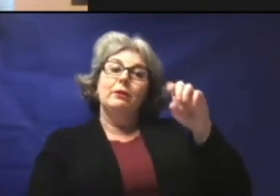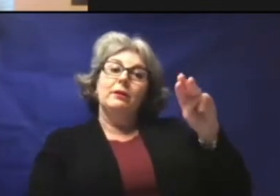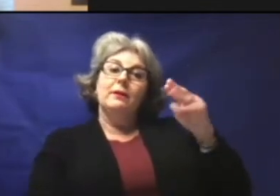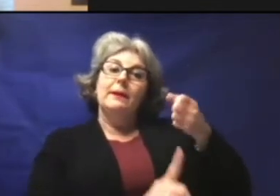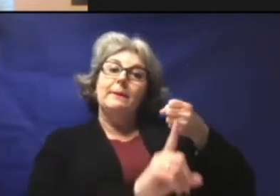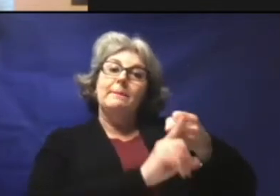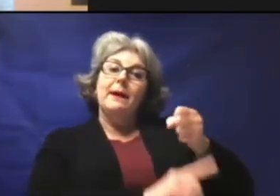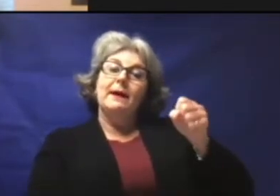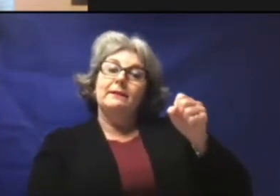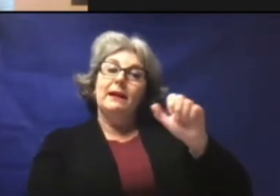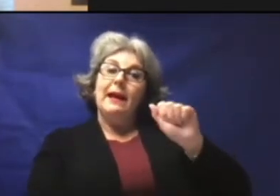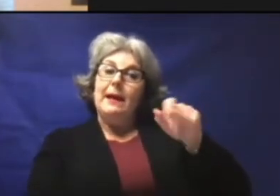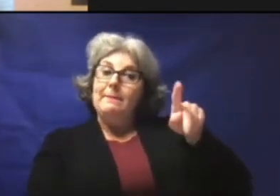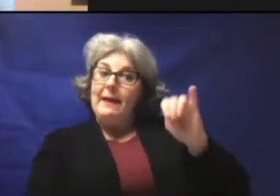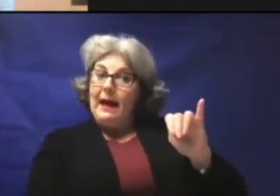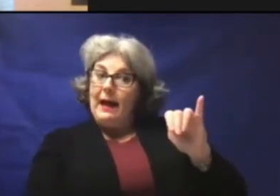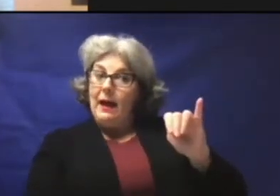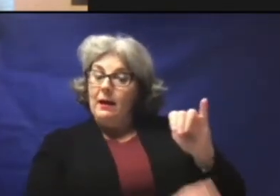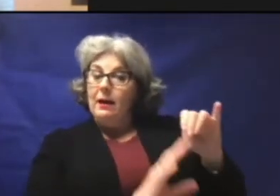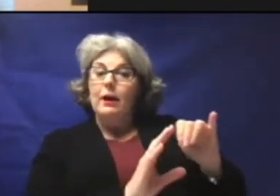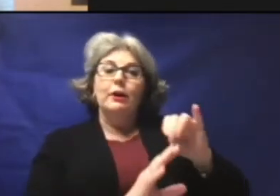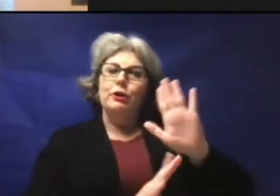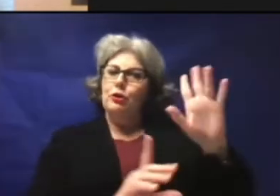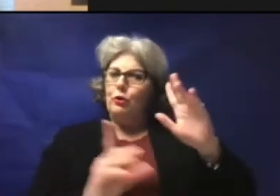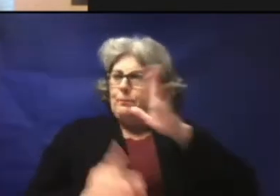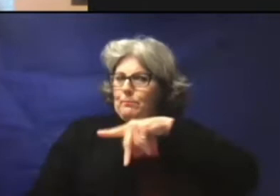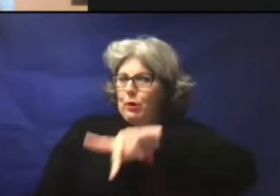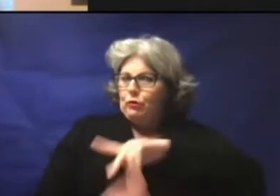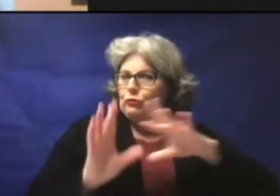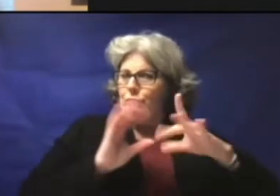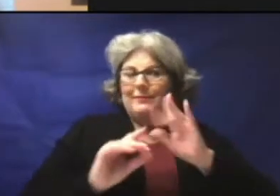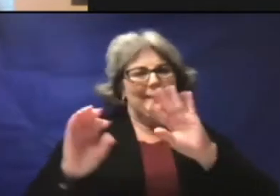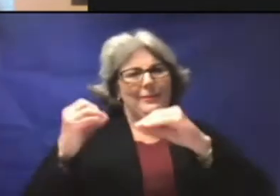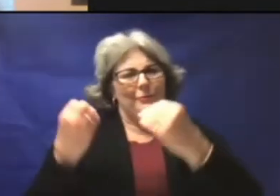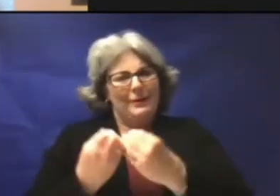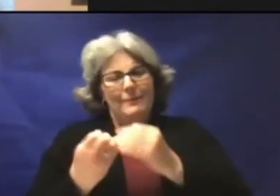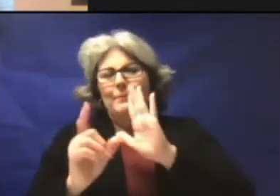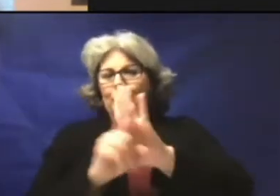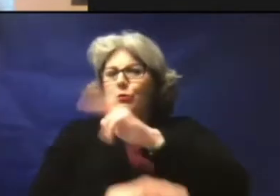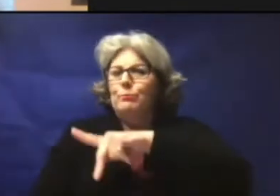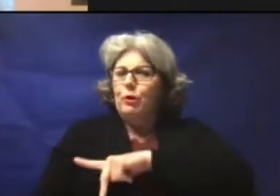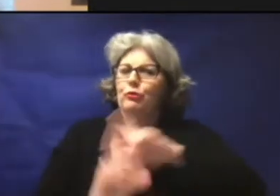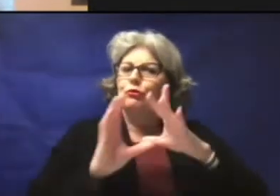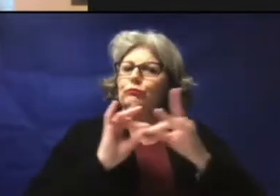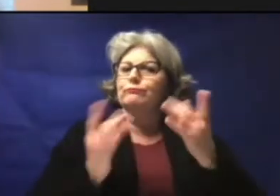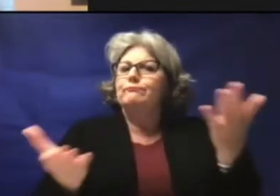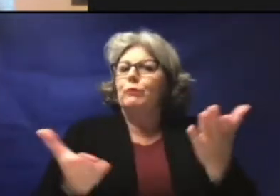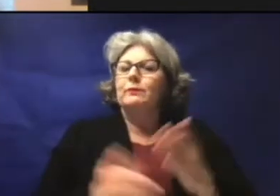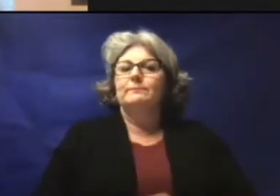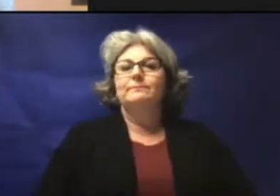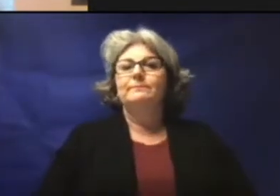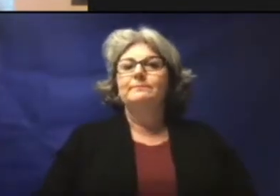community? You can most certainly speak from your personal perspective and not your organization too.